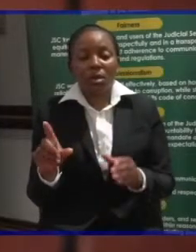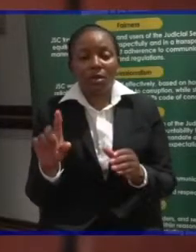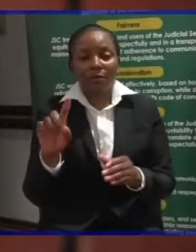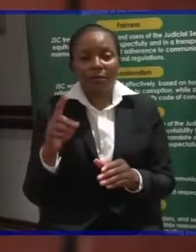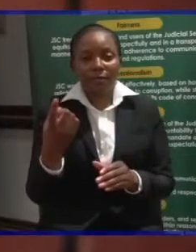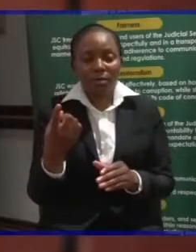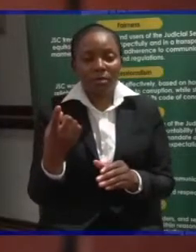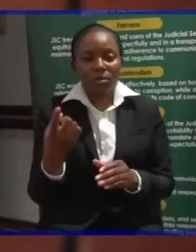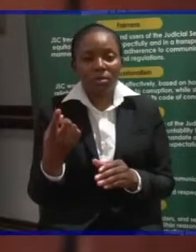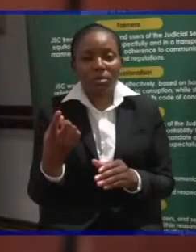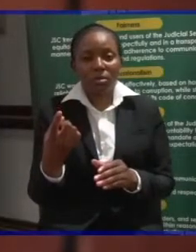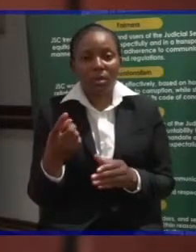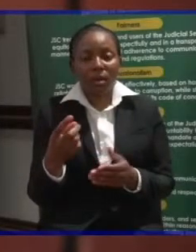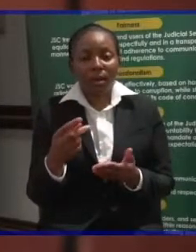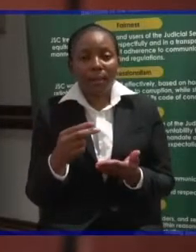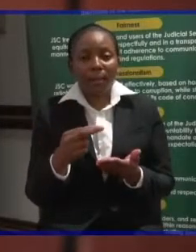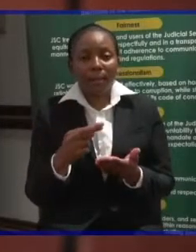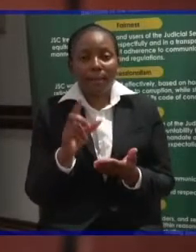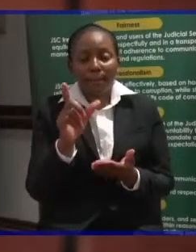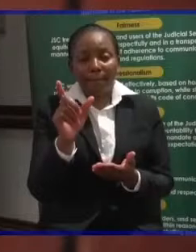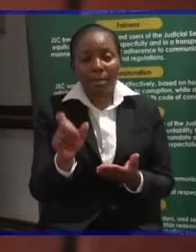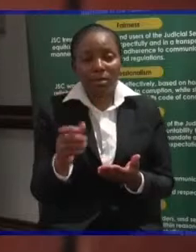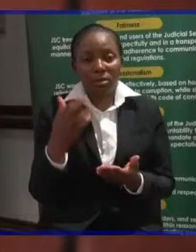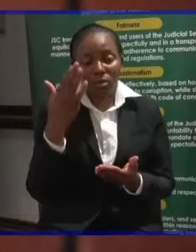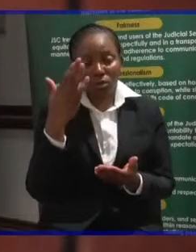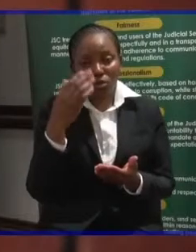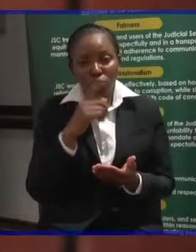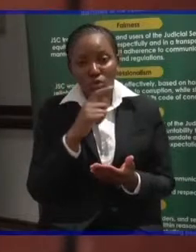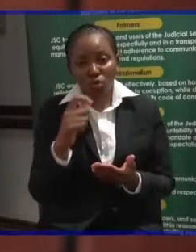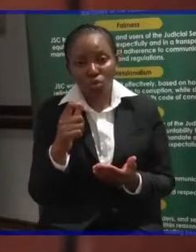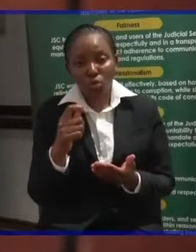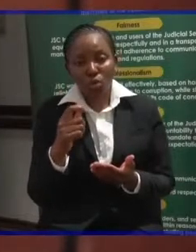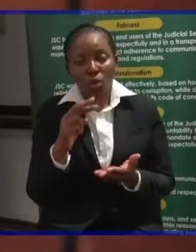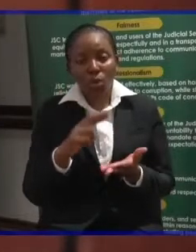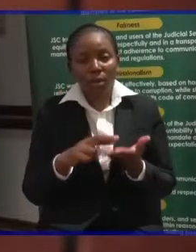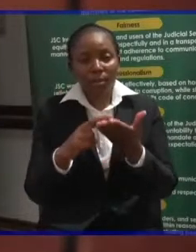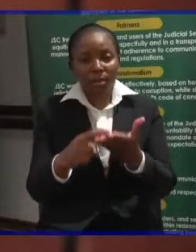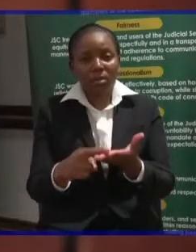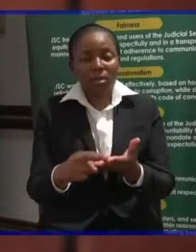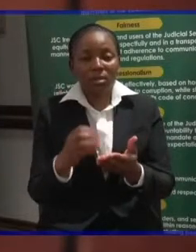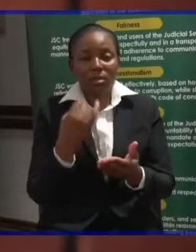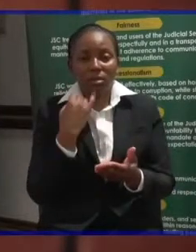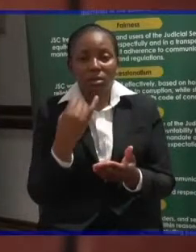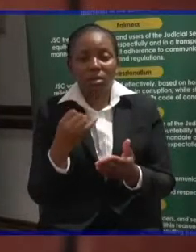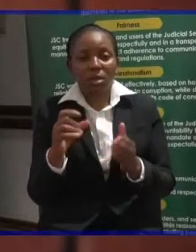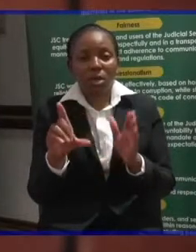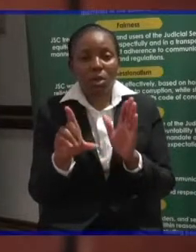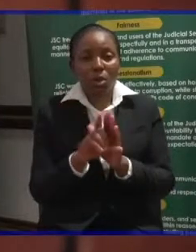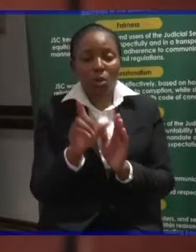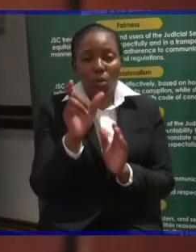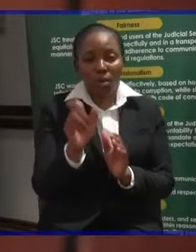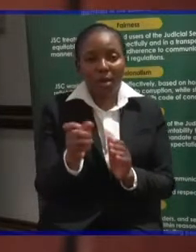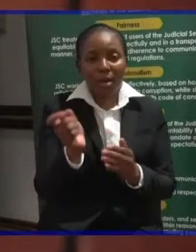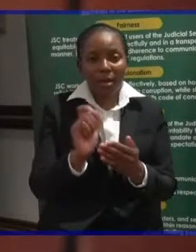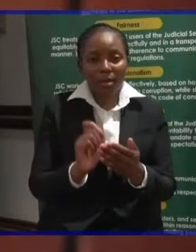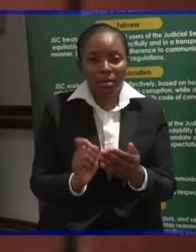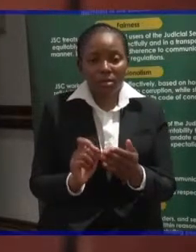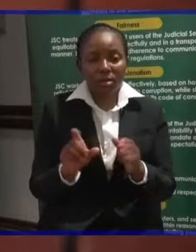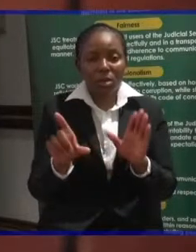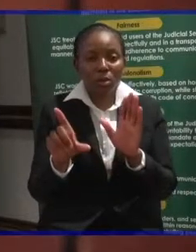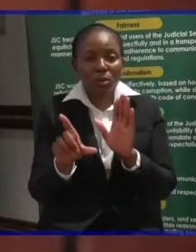first agent to represent the party is a legal practitioner registered in terms of the